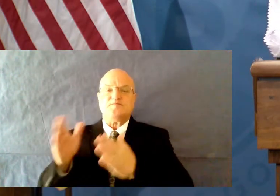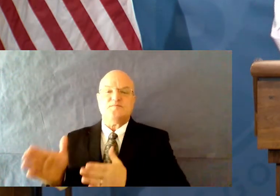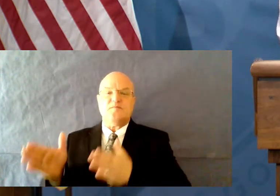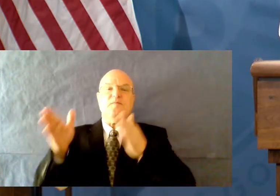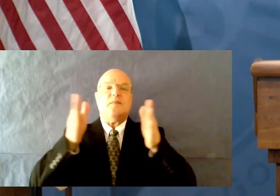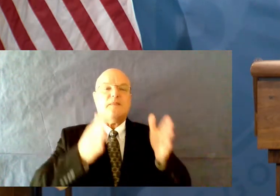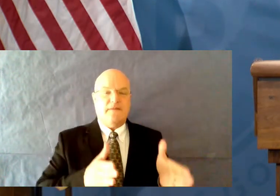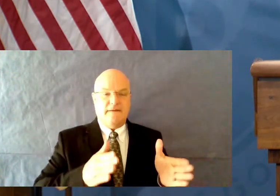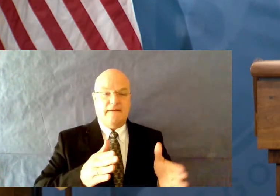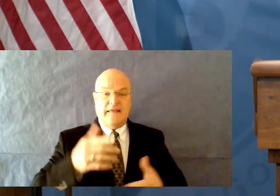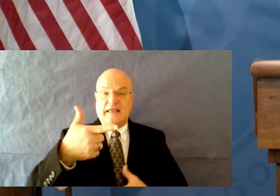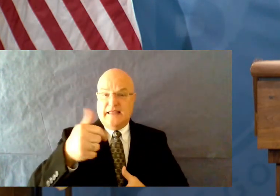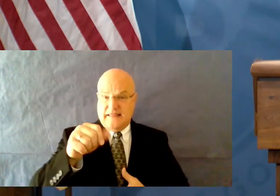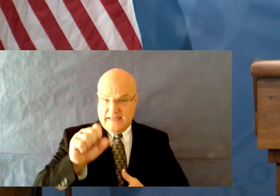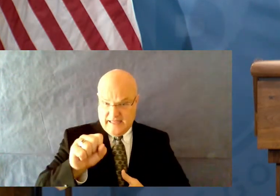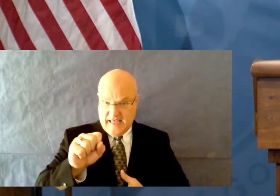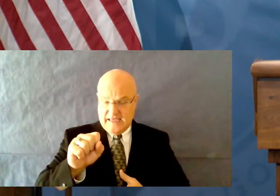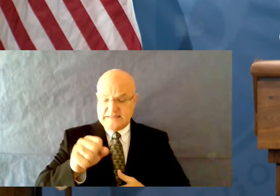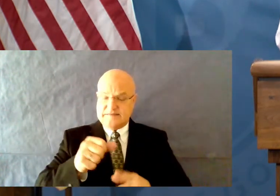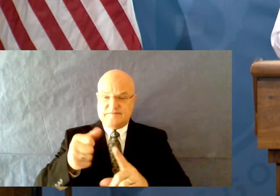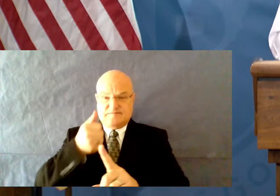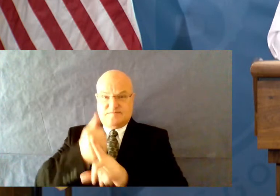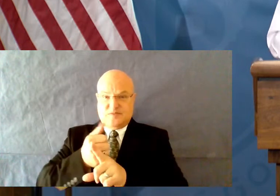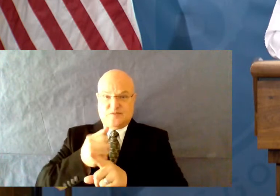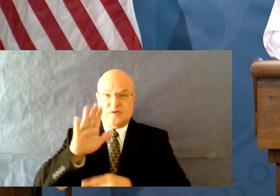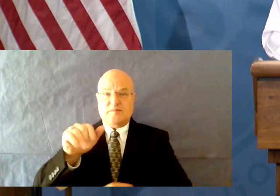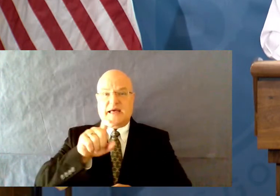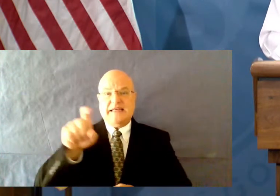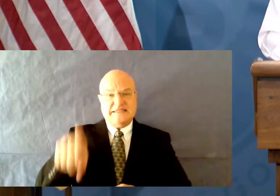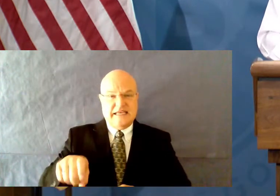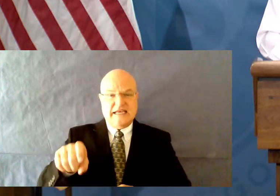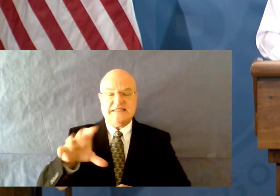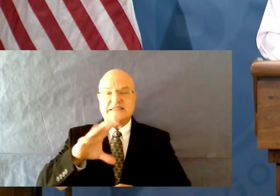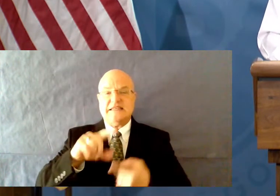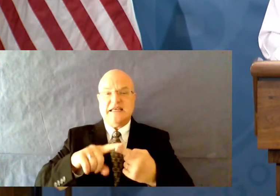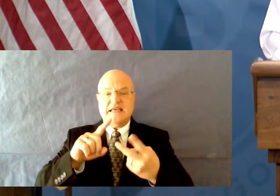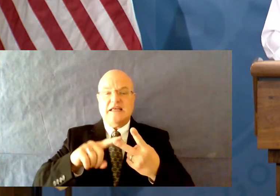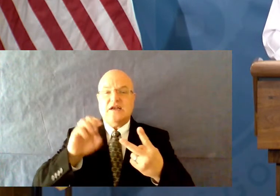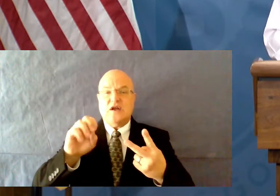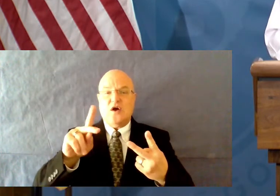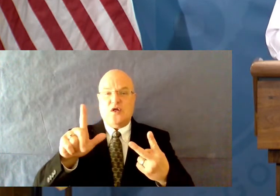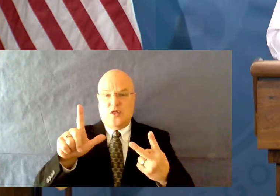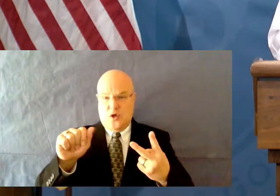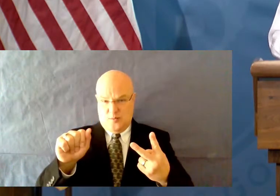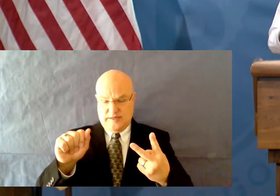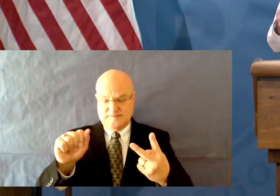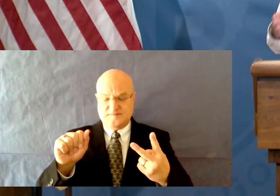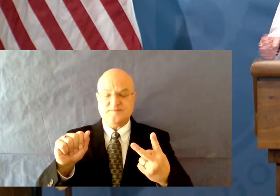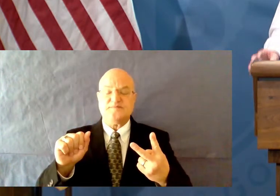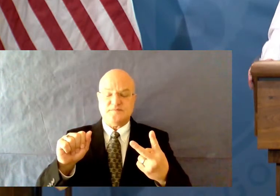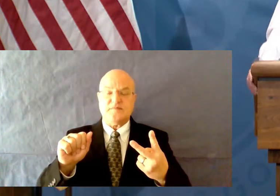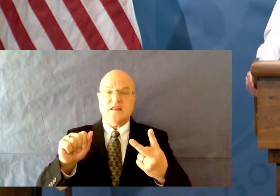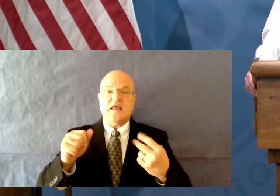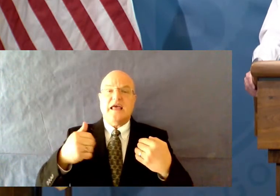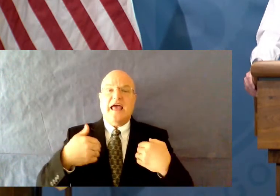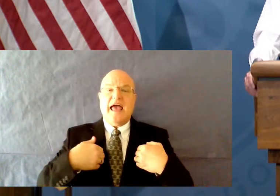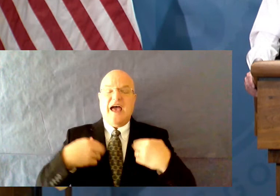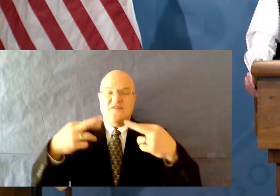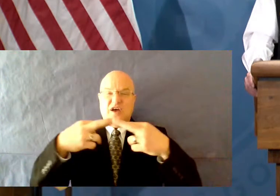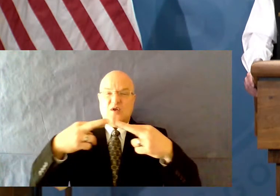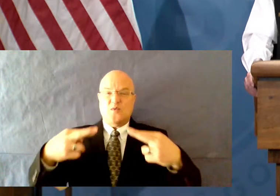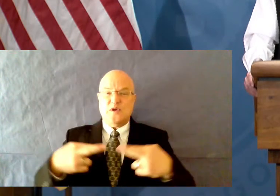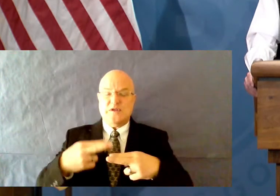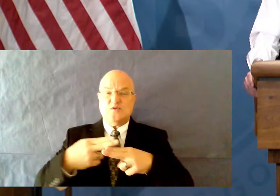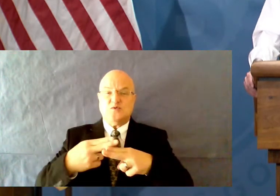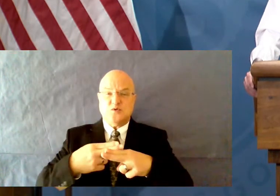this really has been impacted by Texas and by Oklahoma particularly. There is a regional shortage